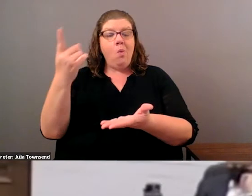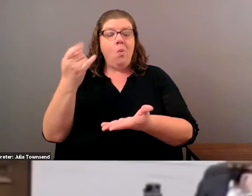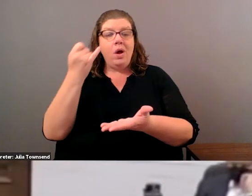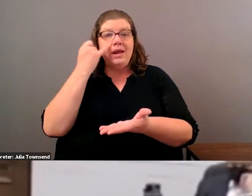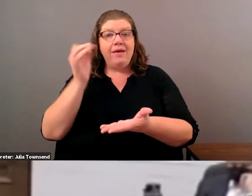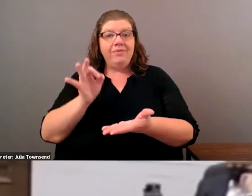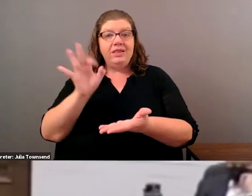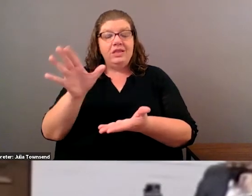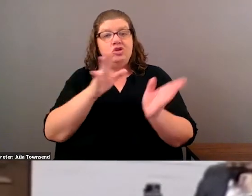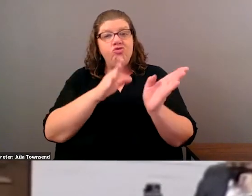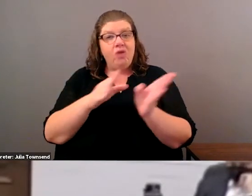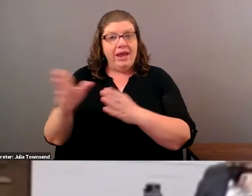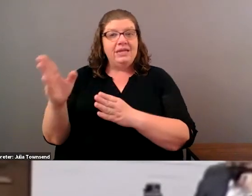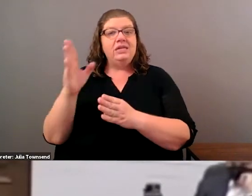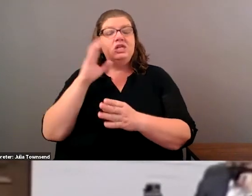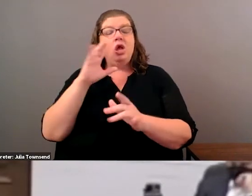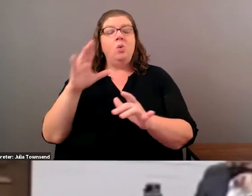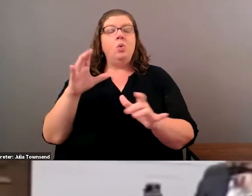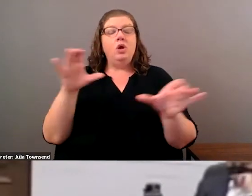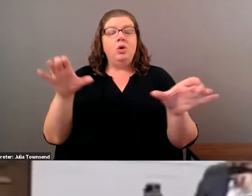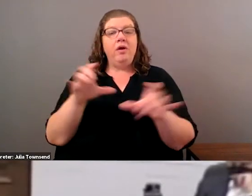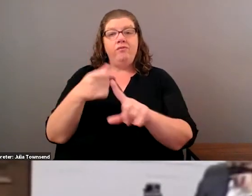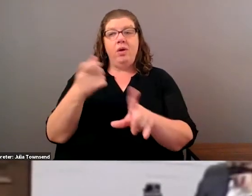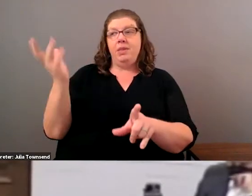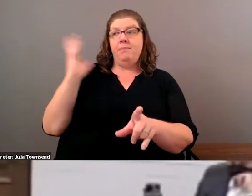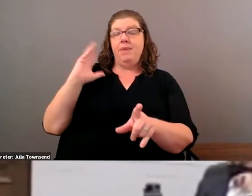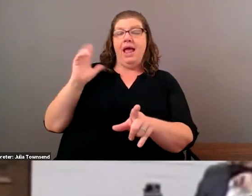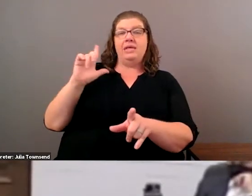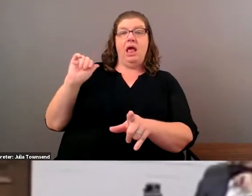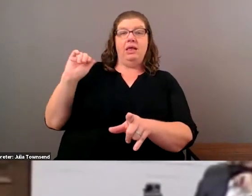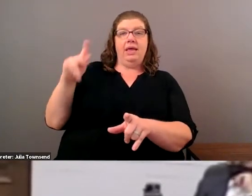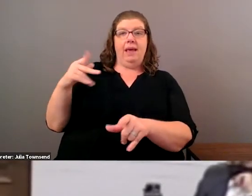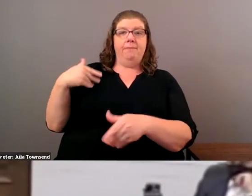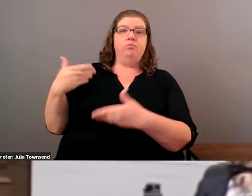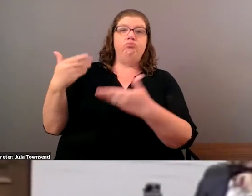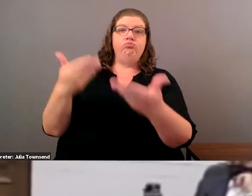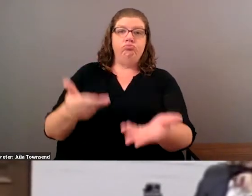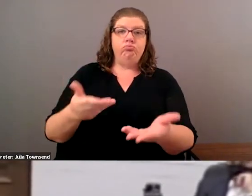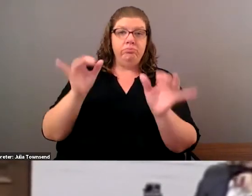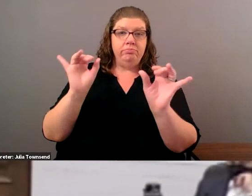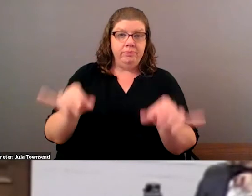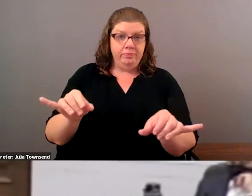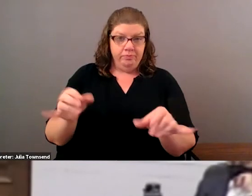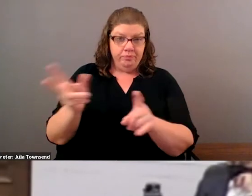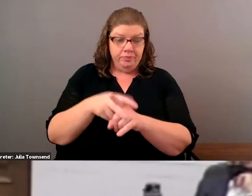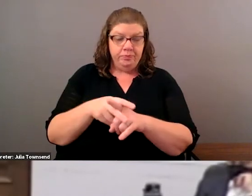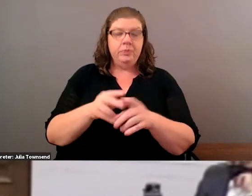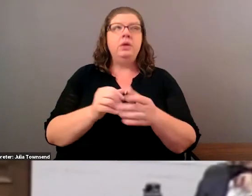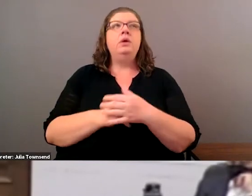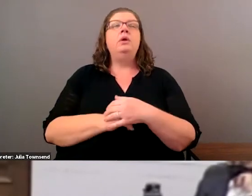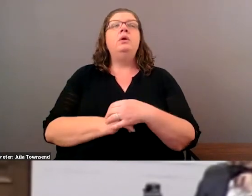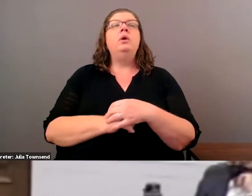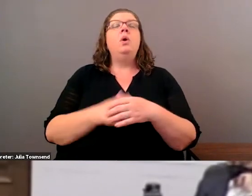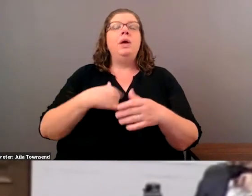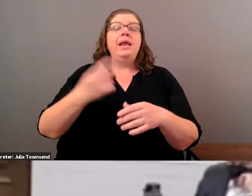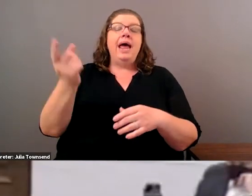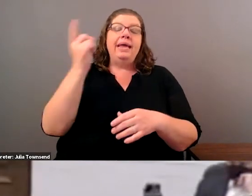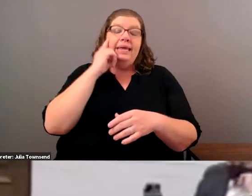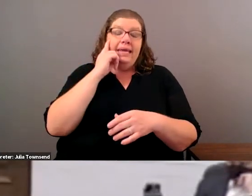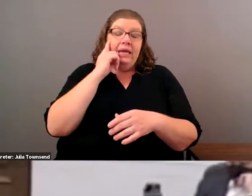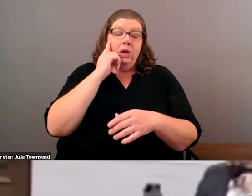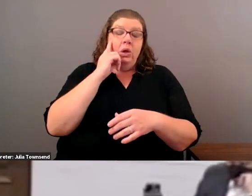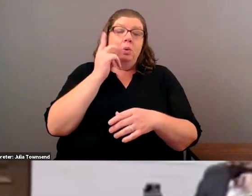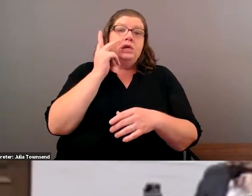one of the actions we're carrying over from the past LCAP. And from what I hear is that, and what you see from